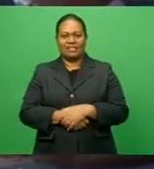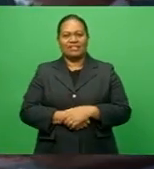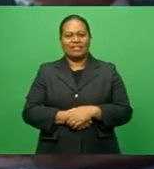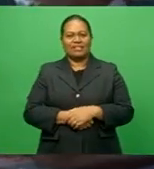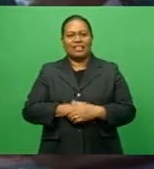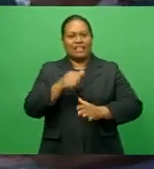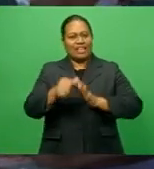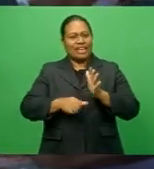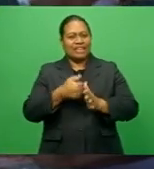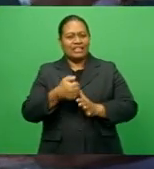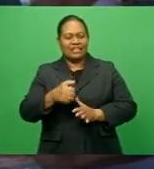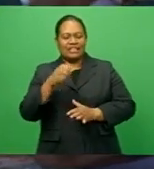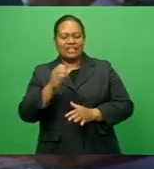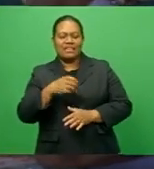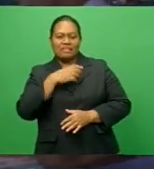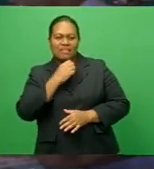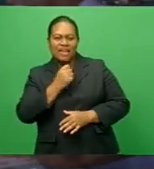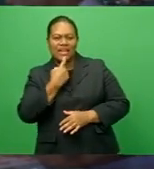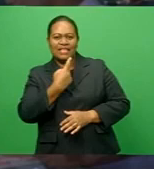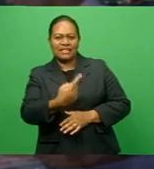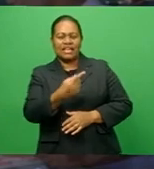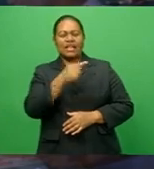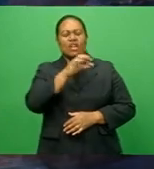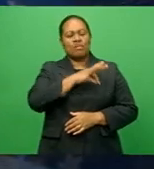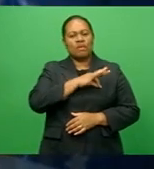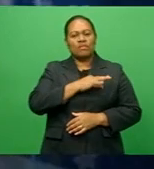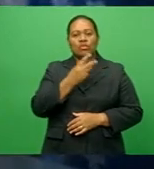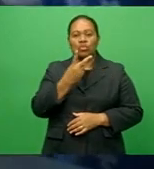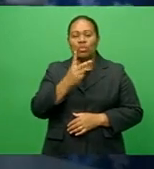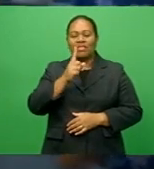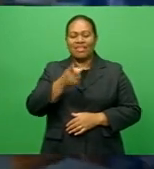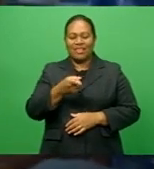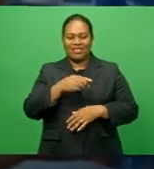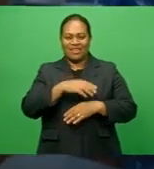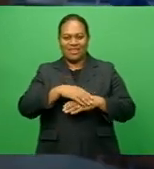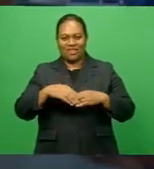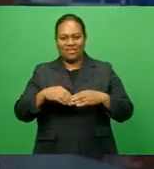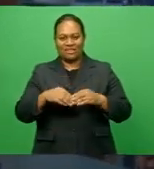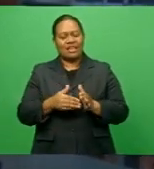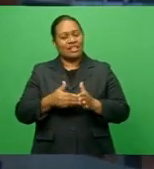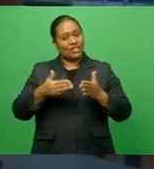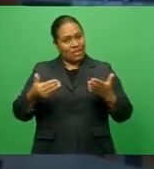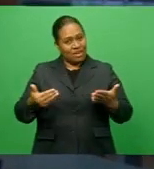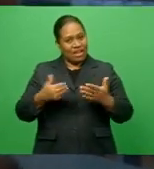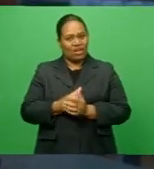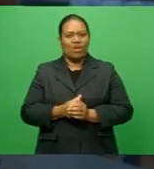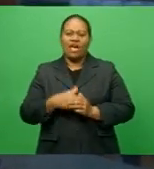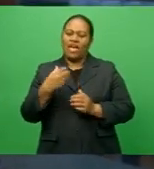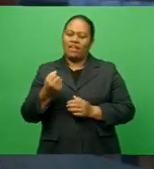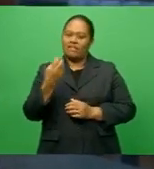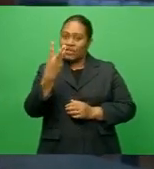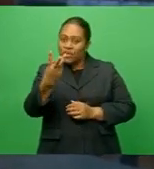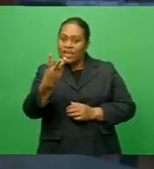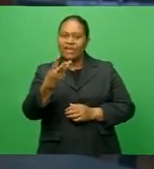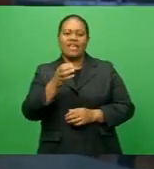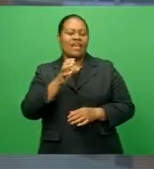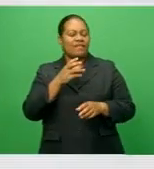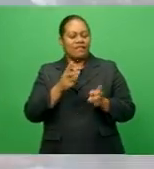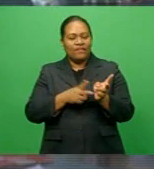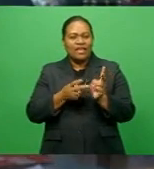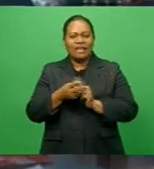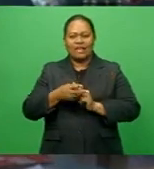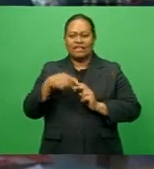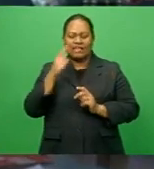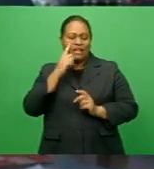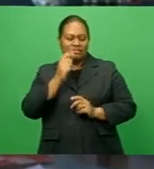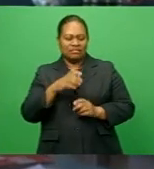60-year-old says the maximum monthly profit is around $2,000. There are currently 3 villages operating the canteen who receive